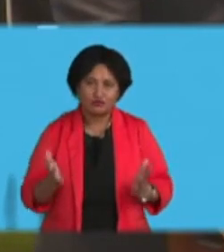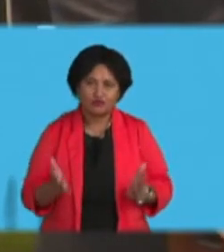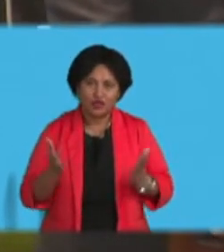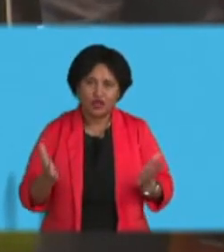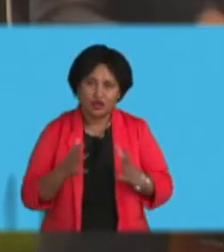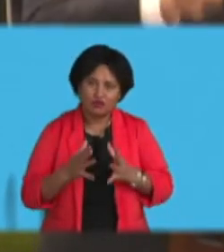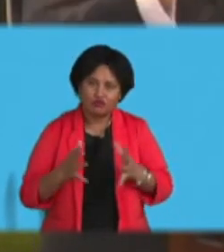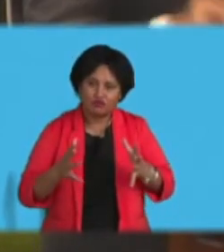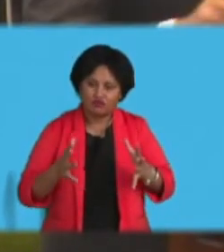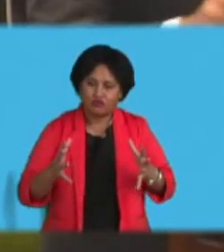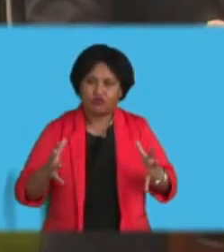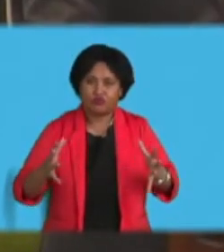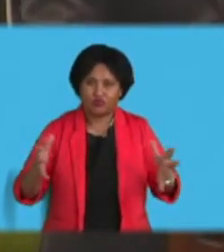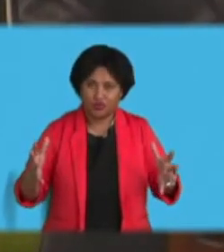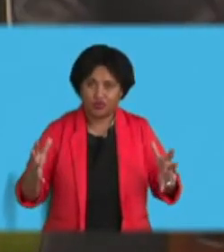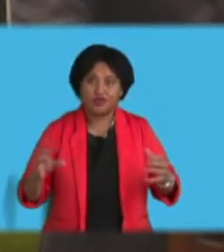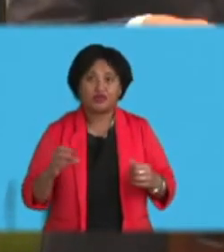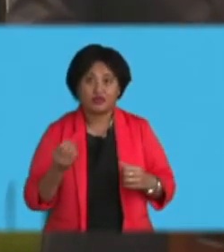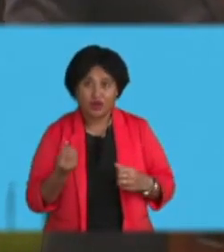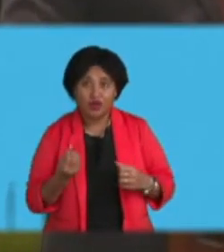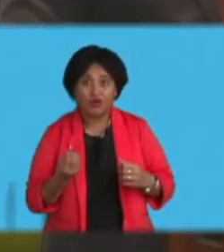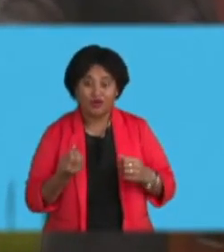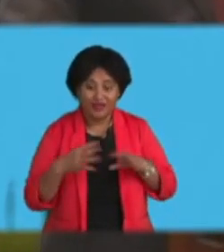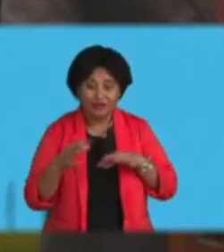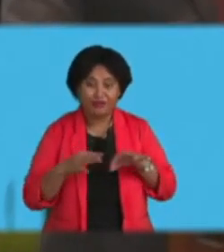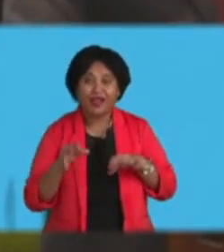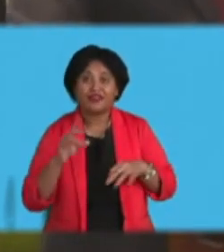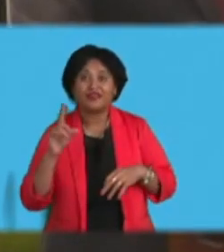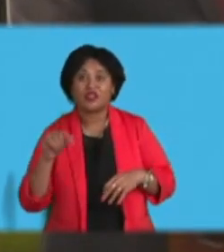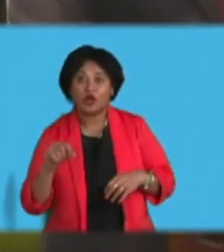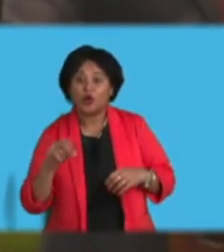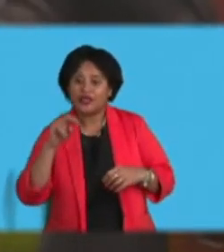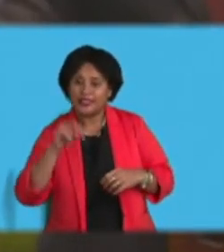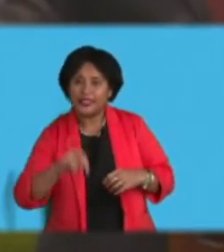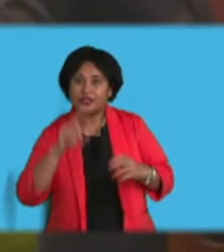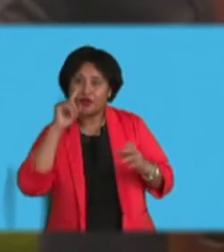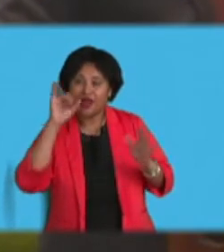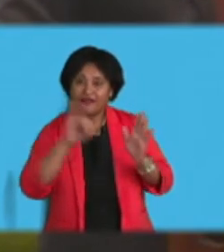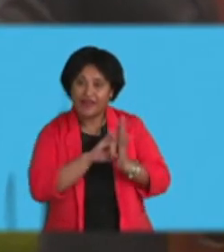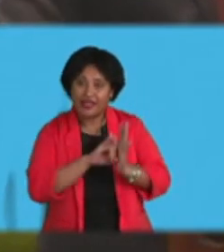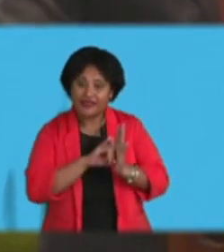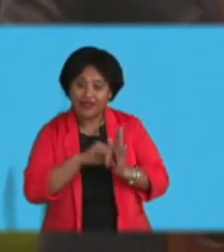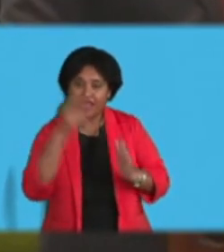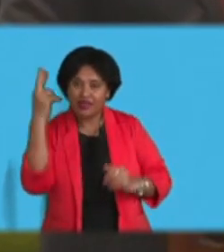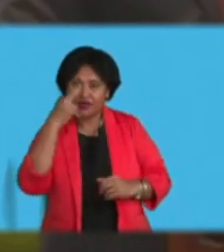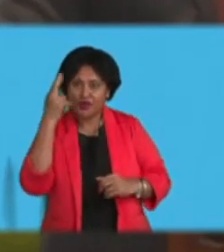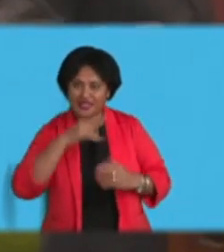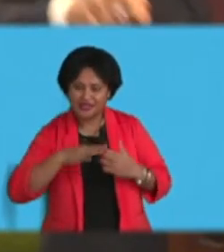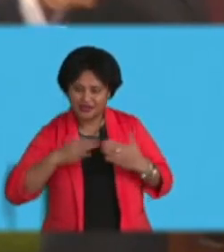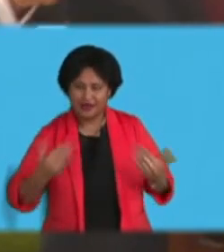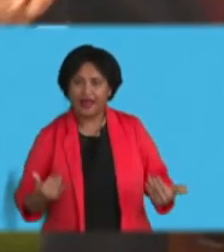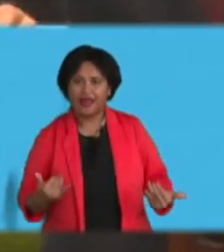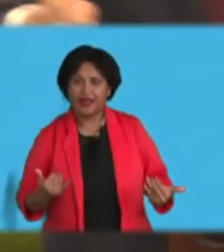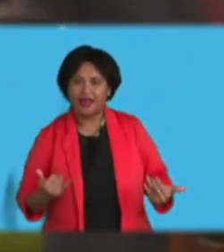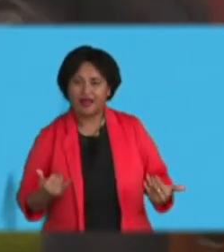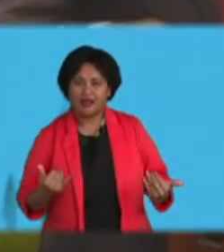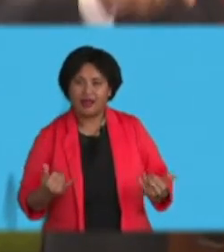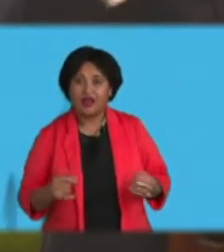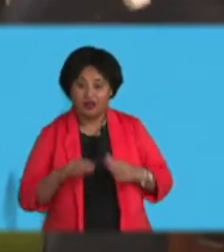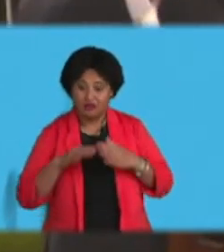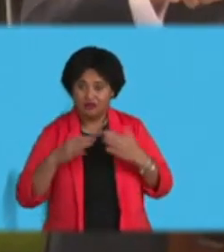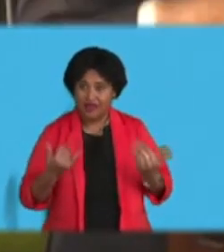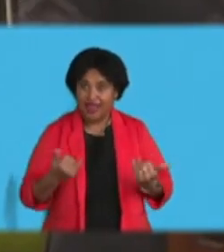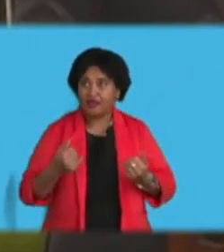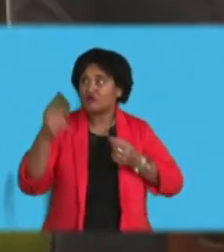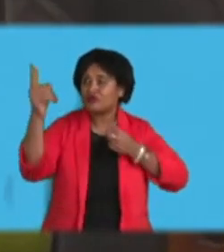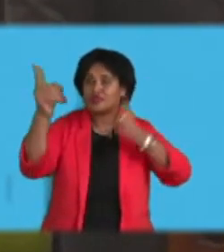adverse events. So the trick is, Madam Speaker, we need to be able to identify the risks now. The trick is to be able to invite people who